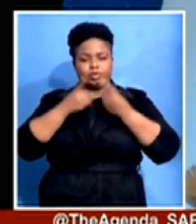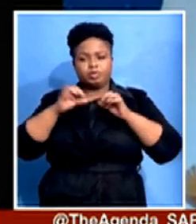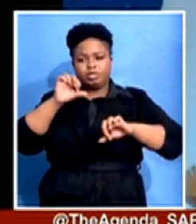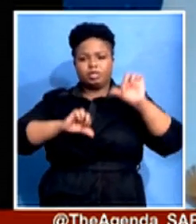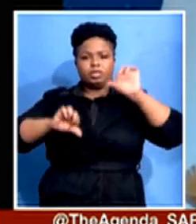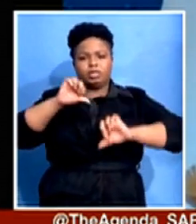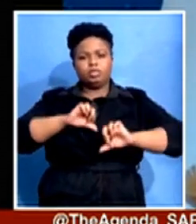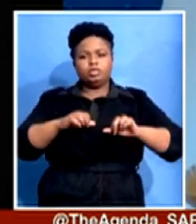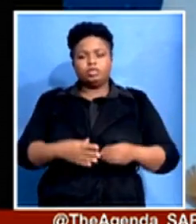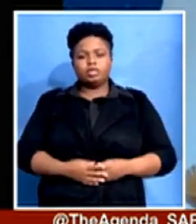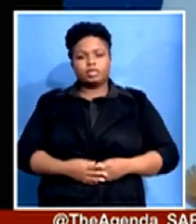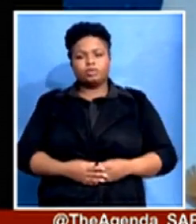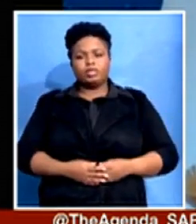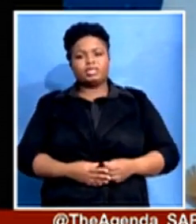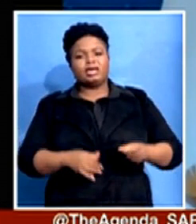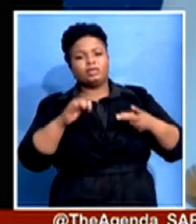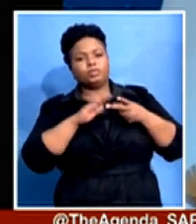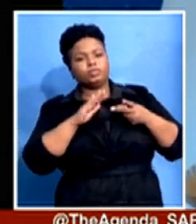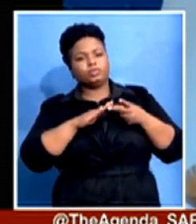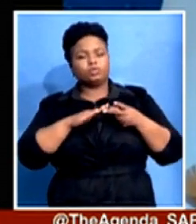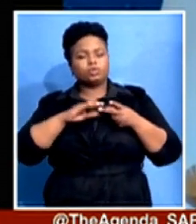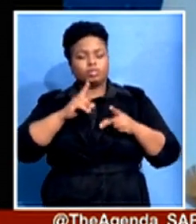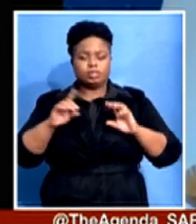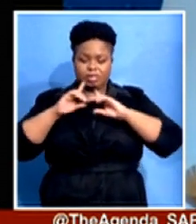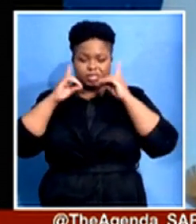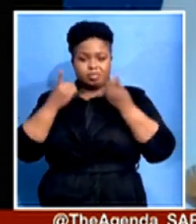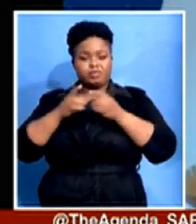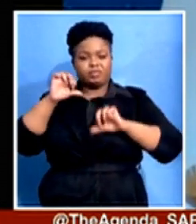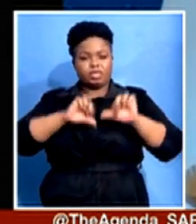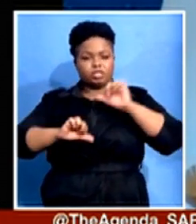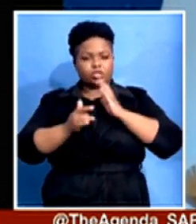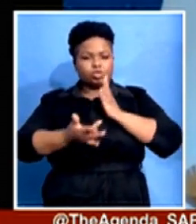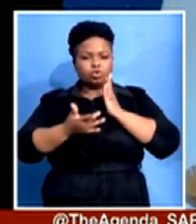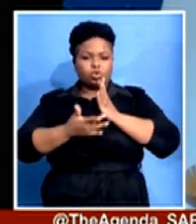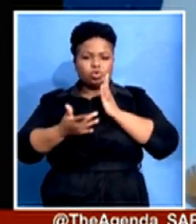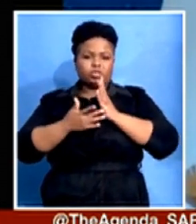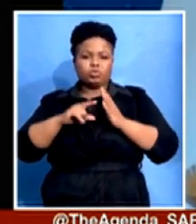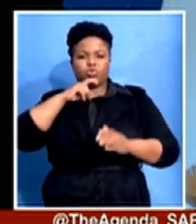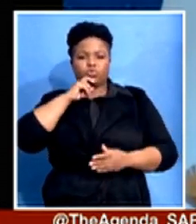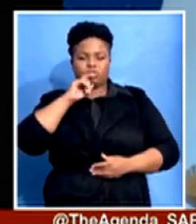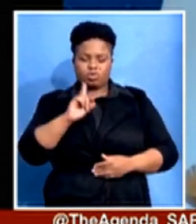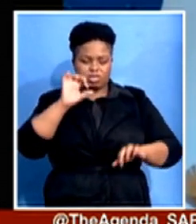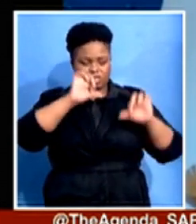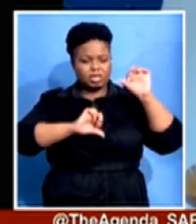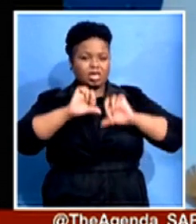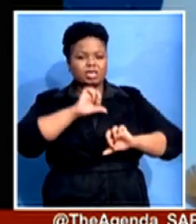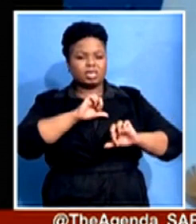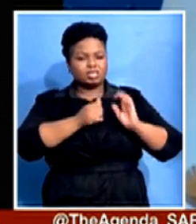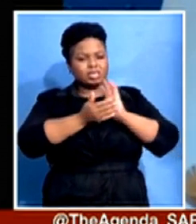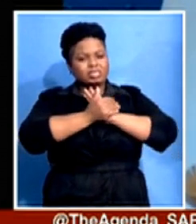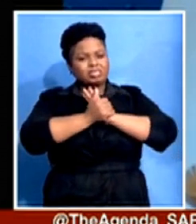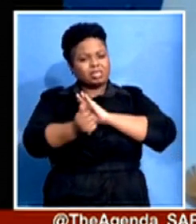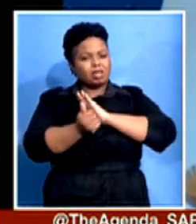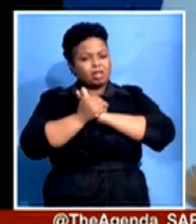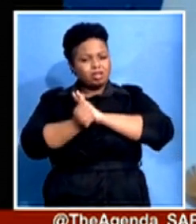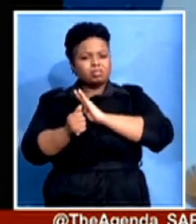we did as the Department of Science and Technology using science and the capabilities that we have built over a period of time